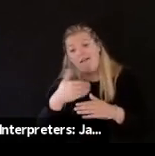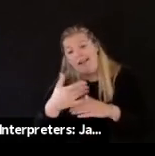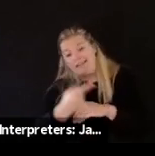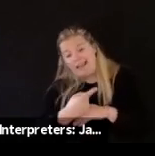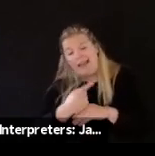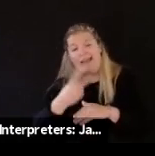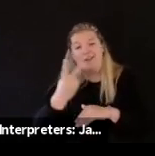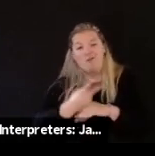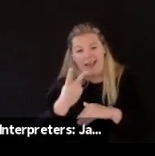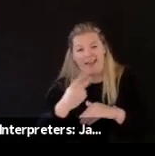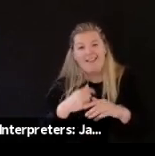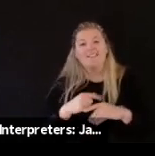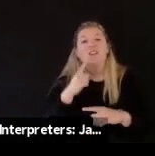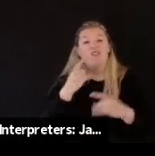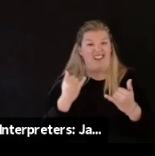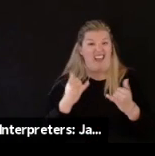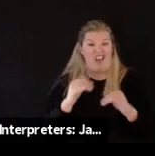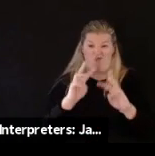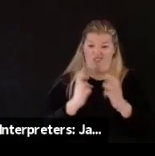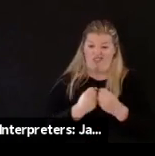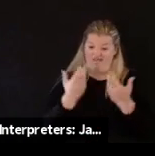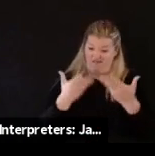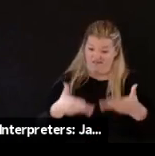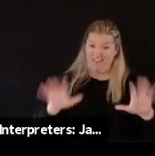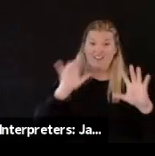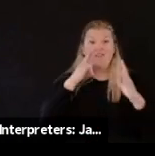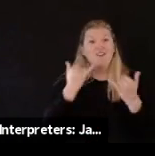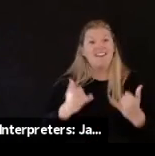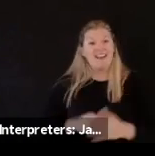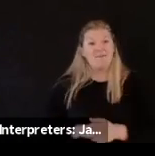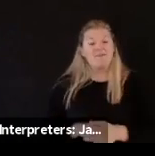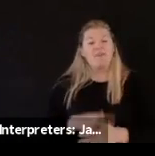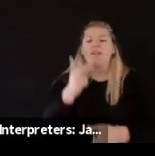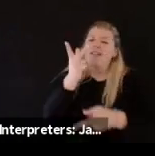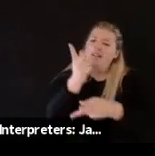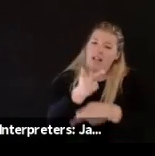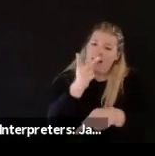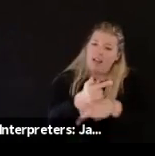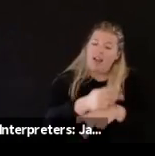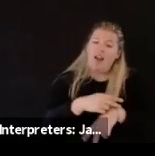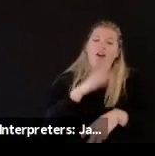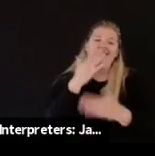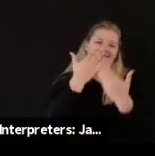end the workshop for today. Take care and thank you.